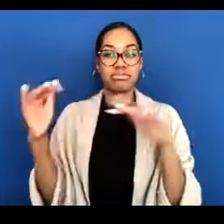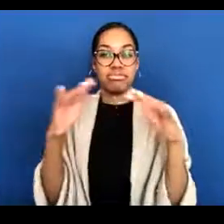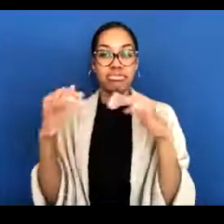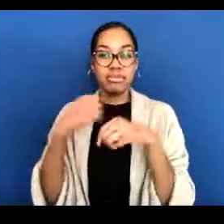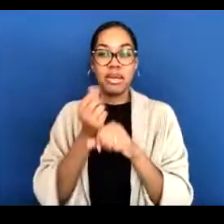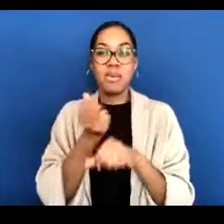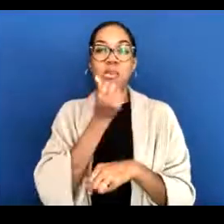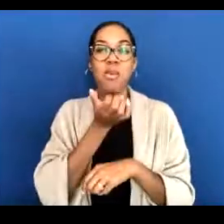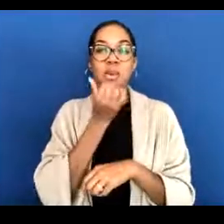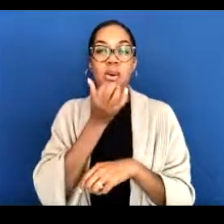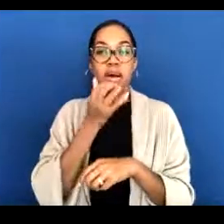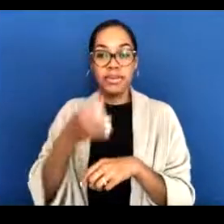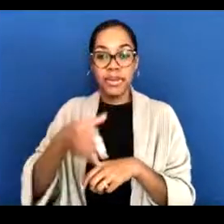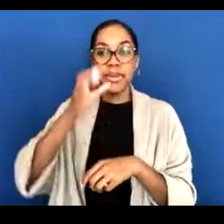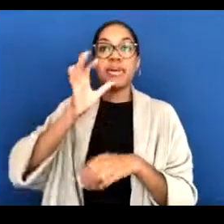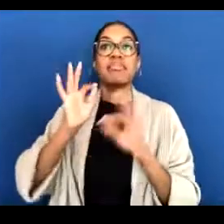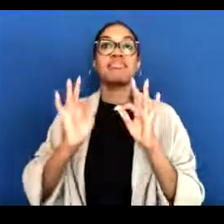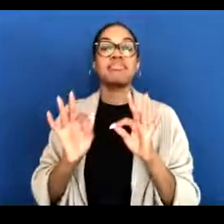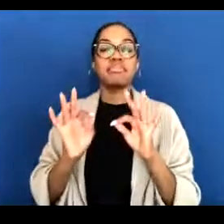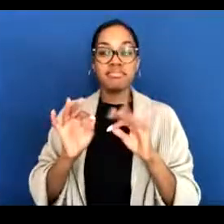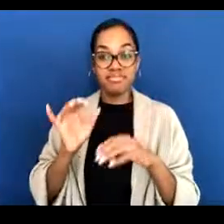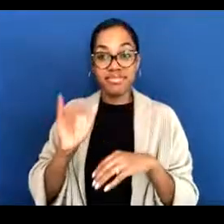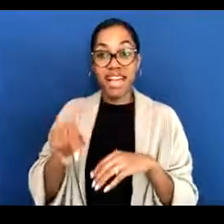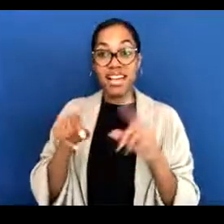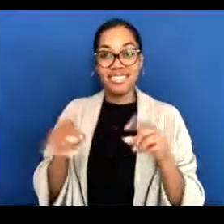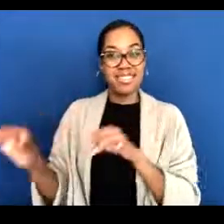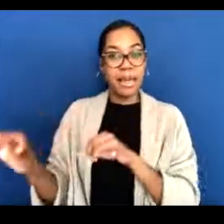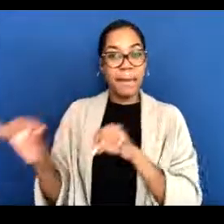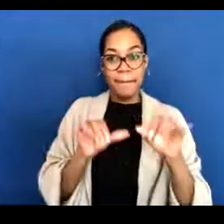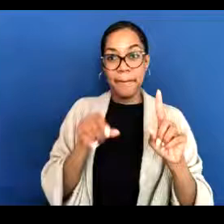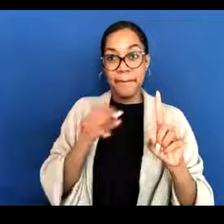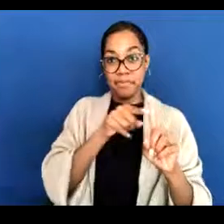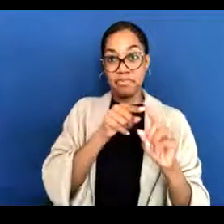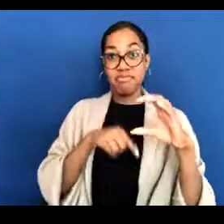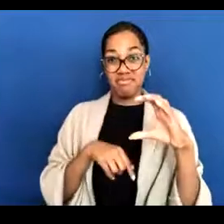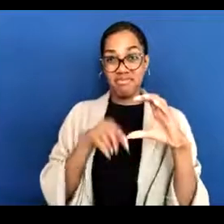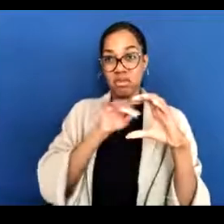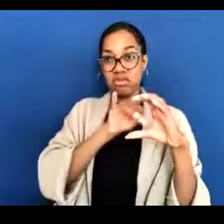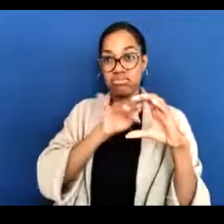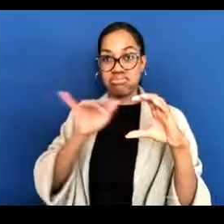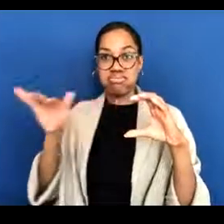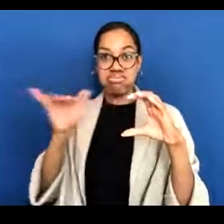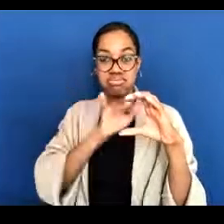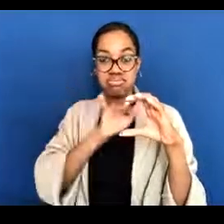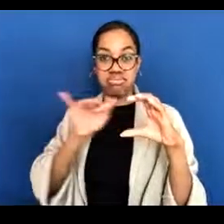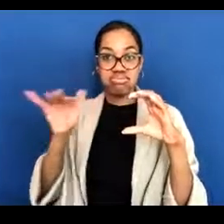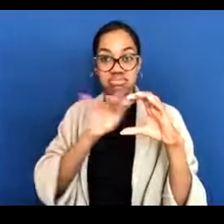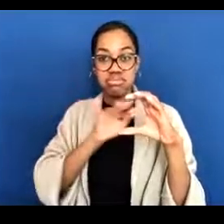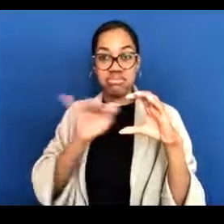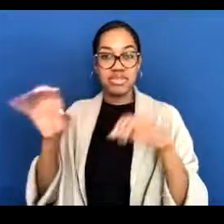very brief pulse of microwave energy. It literally lasts only